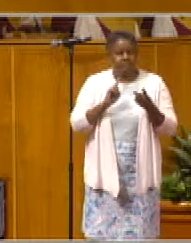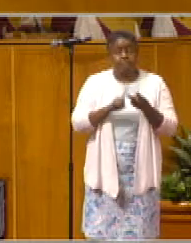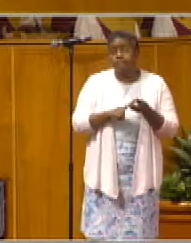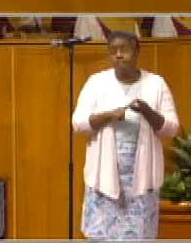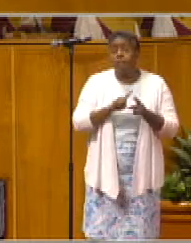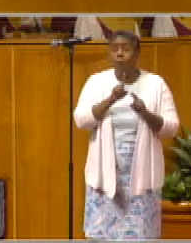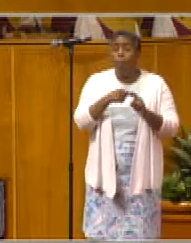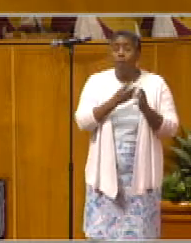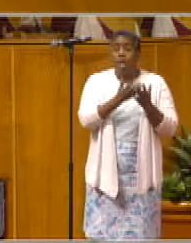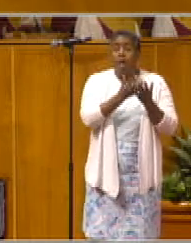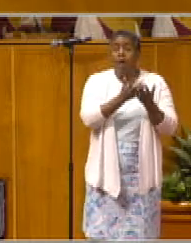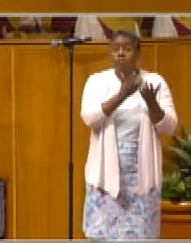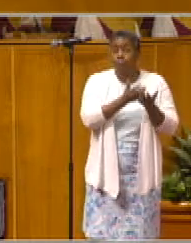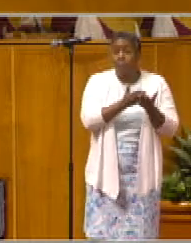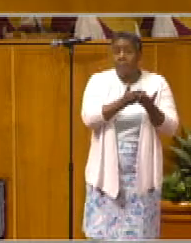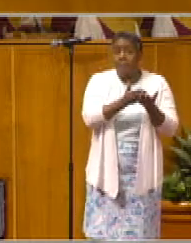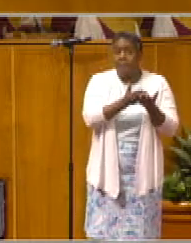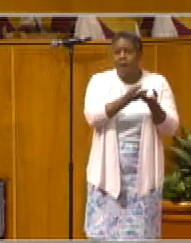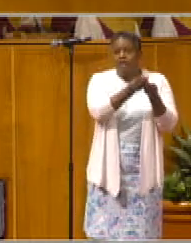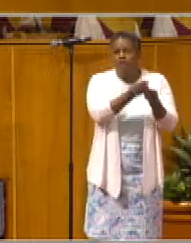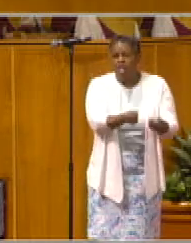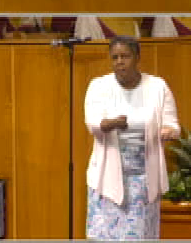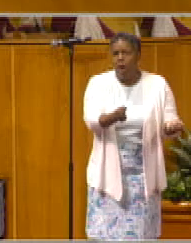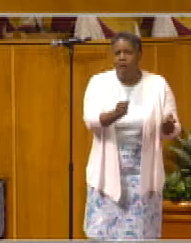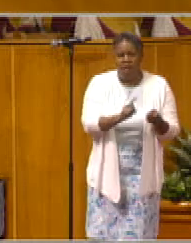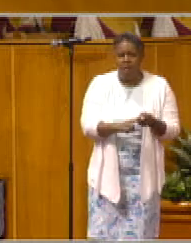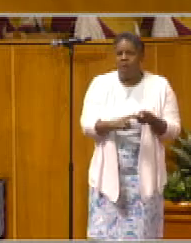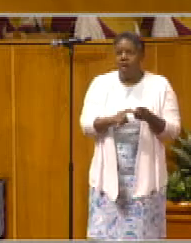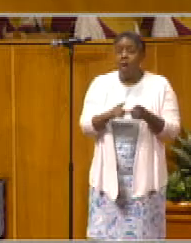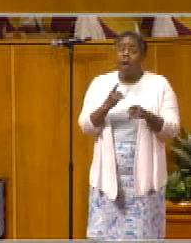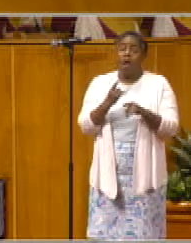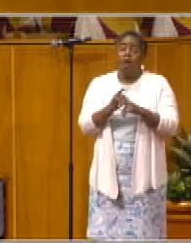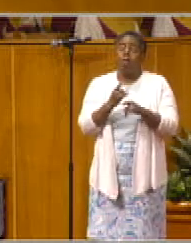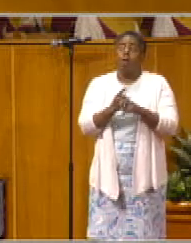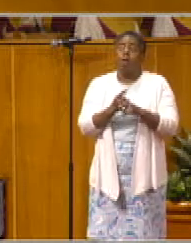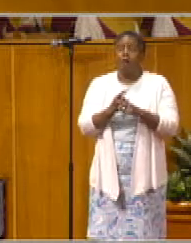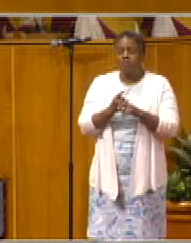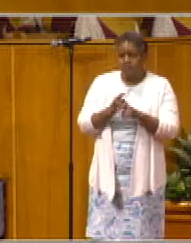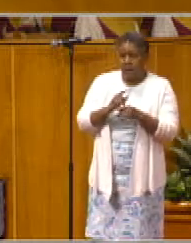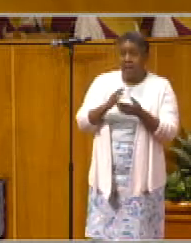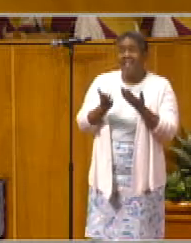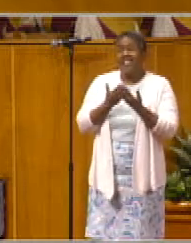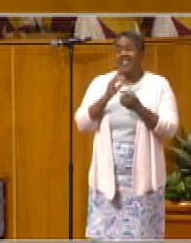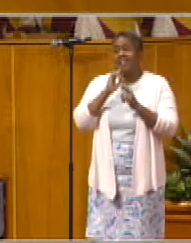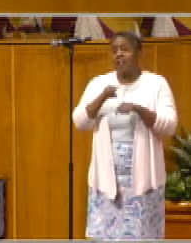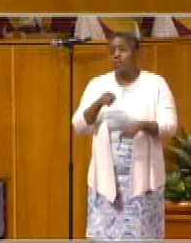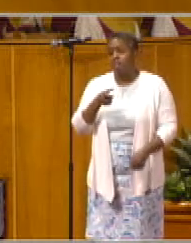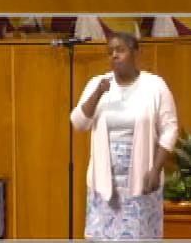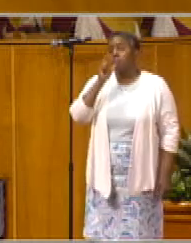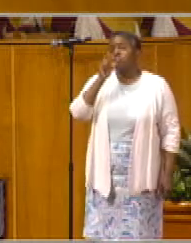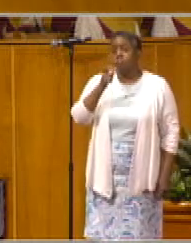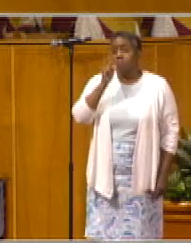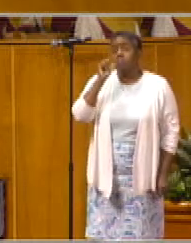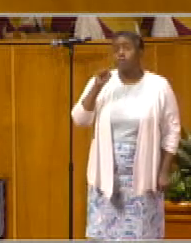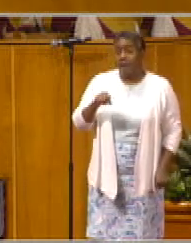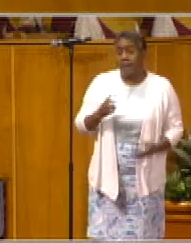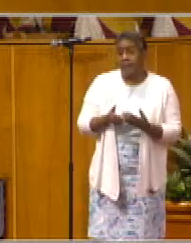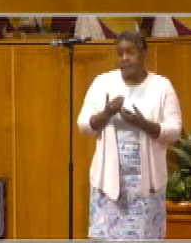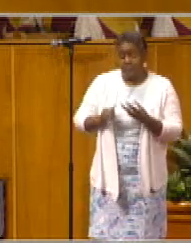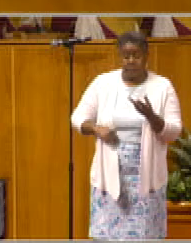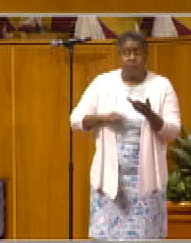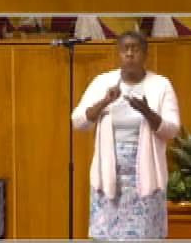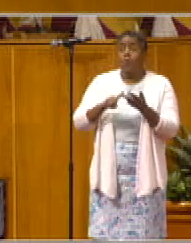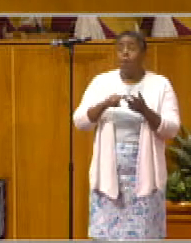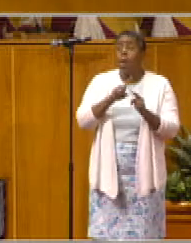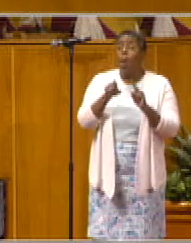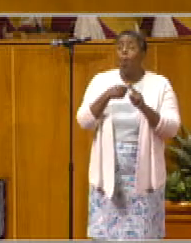When the ship is falling apart, alcohol becomes an easy answer. When the ship